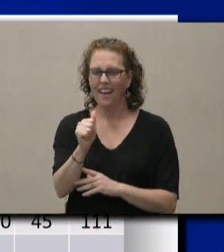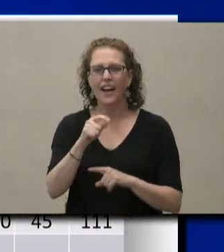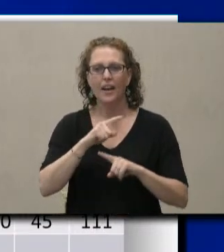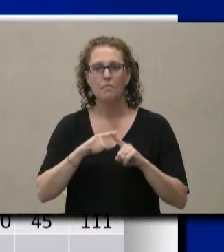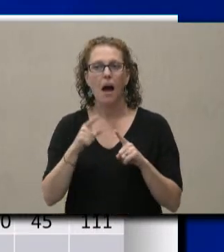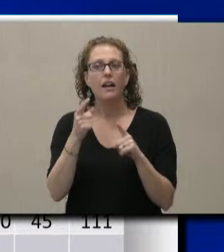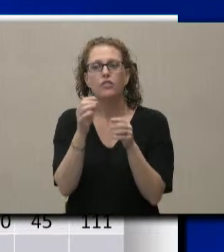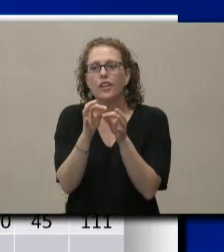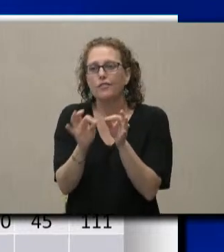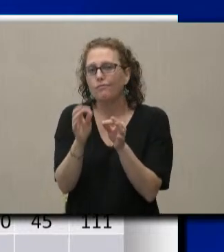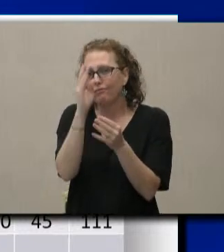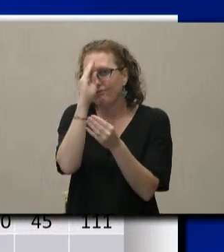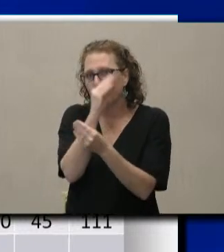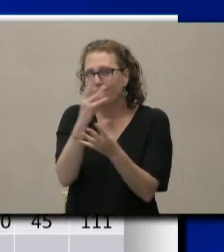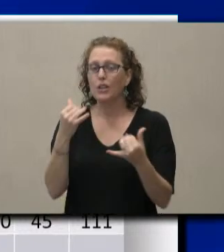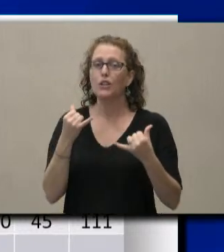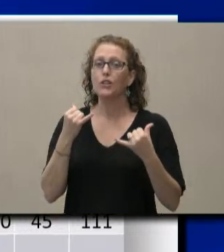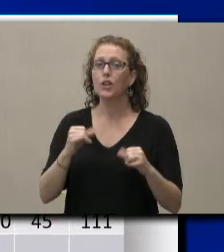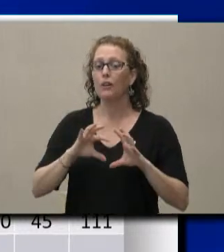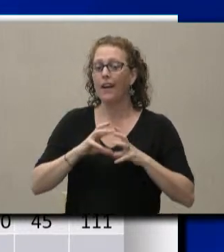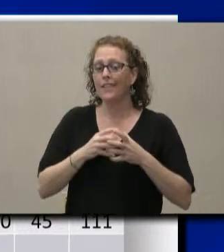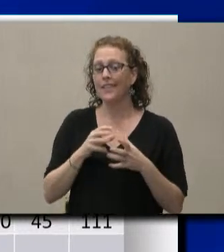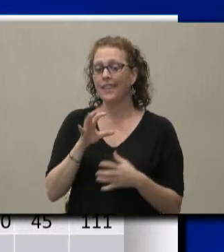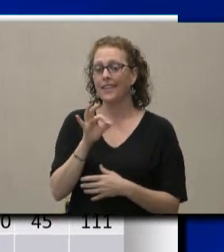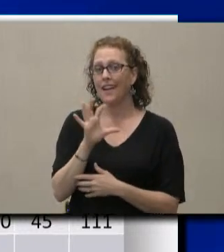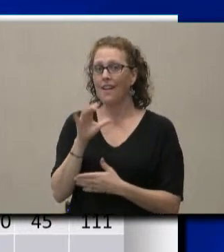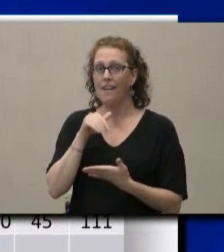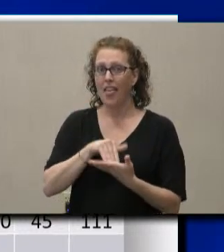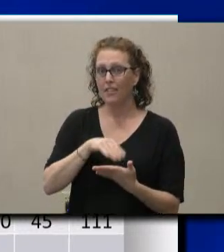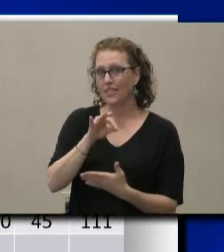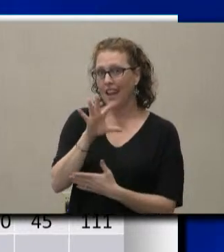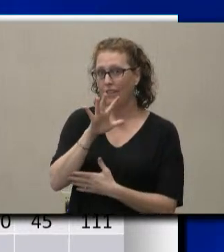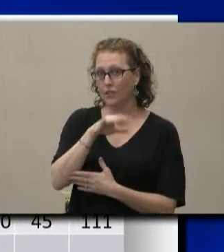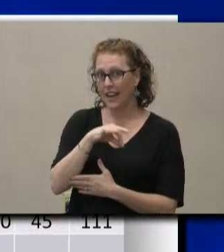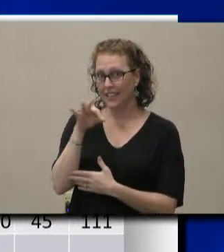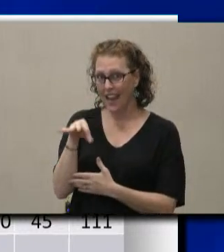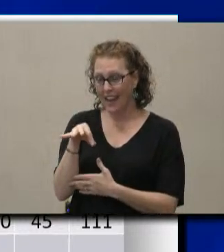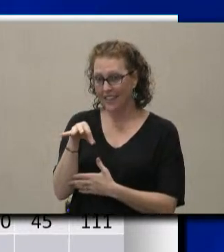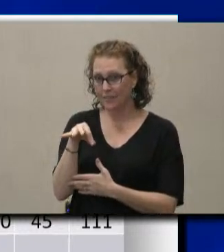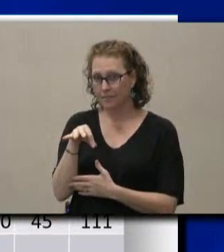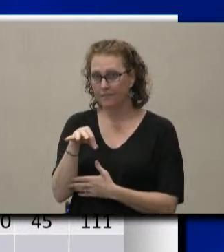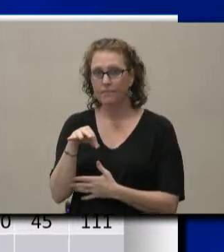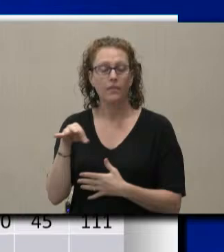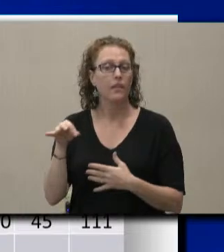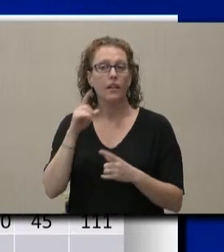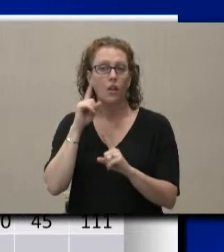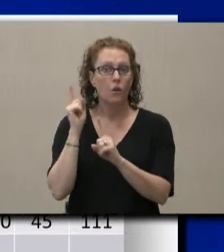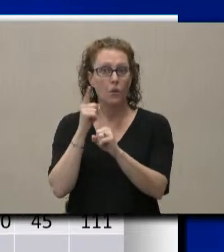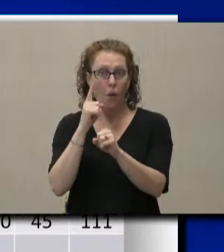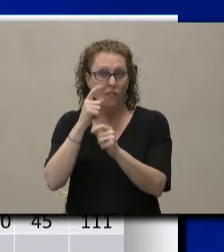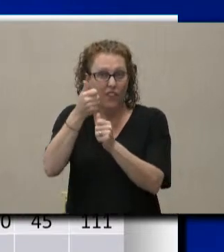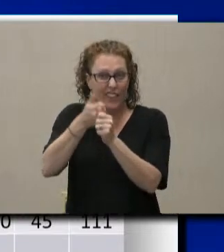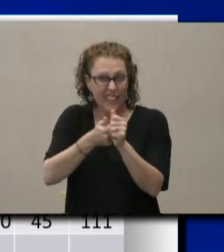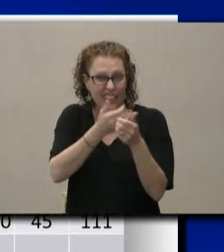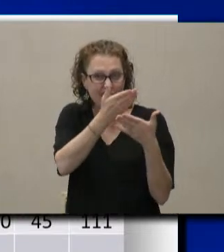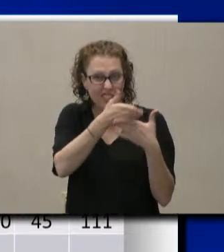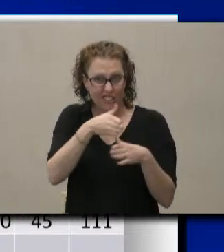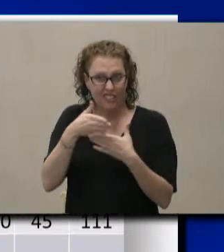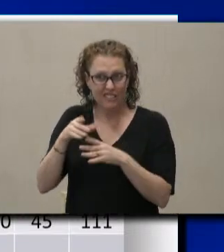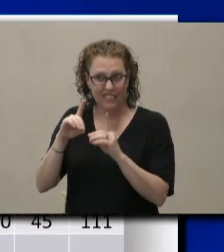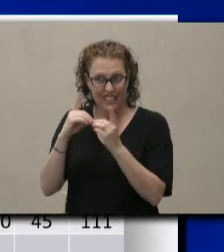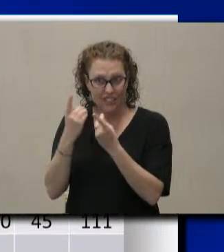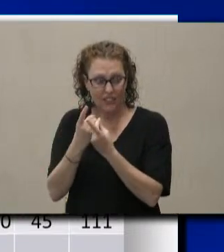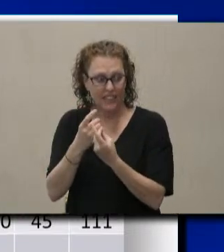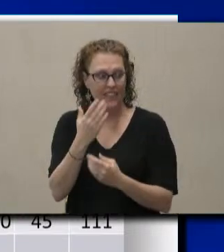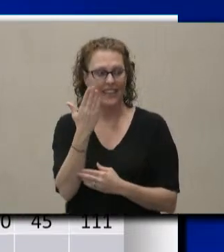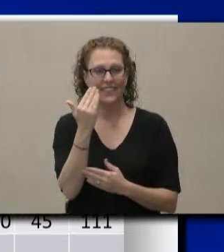current population is 95,909, and the ideal population for each district is